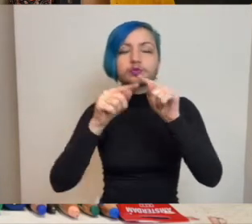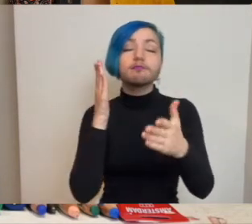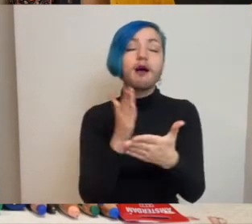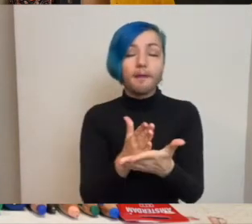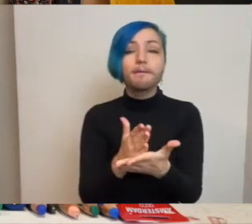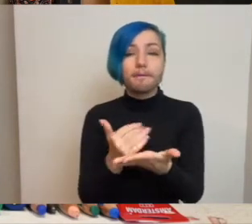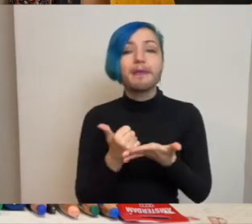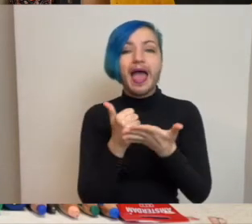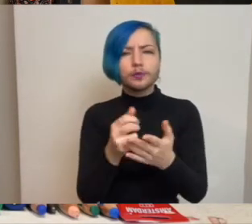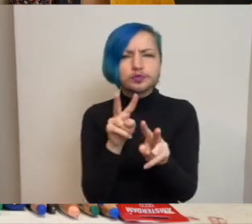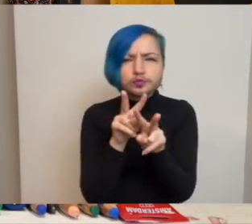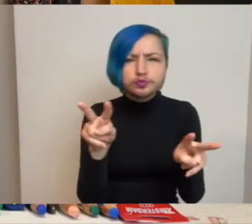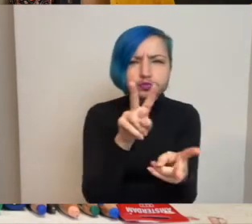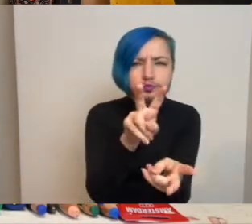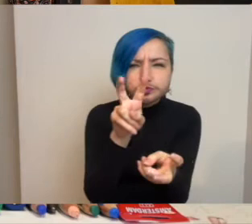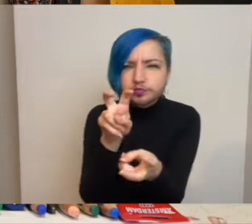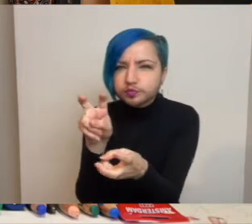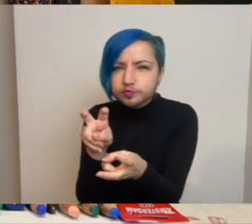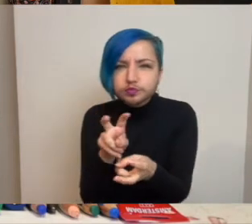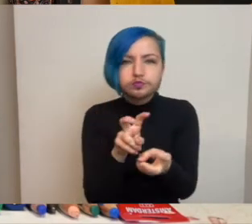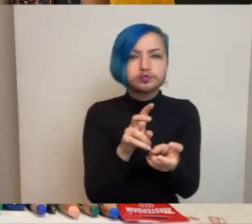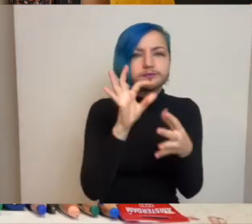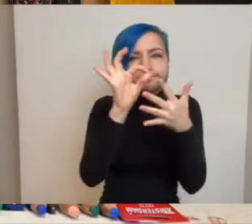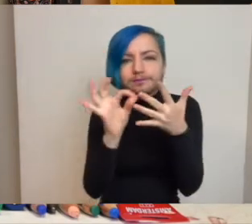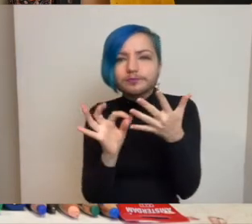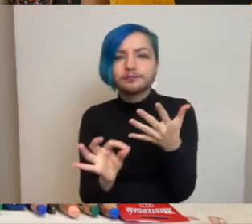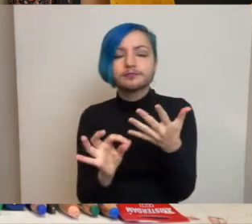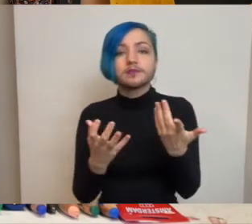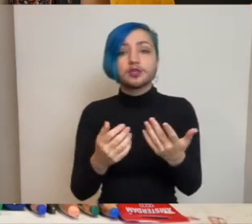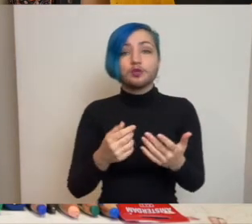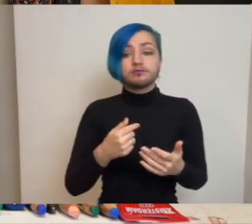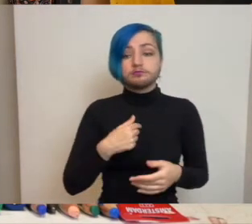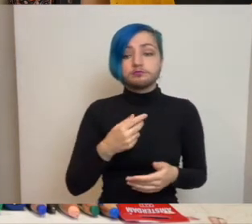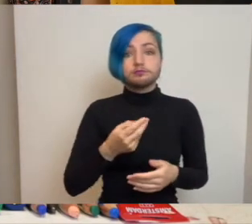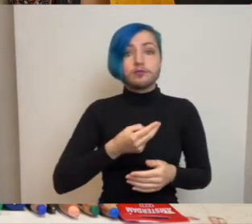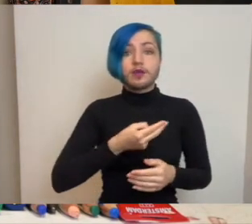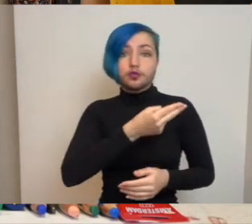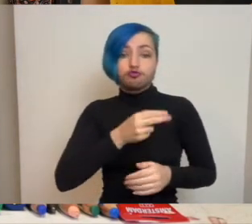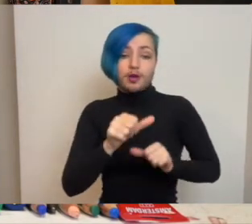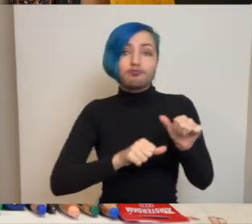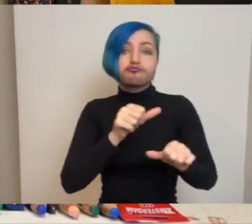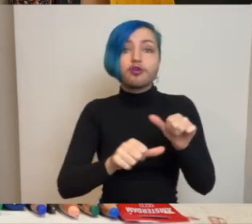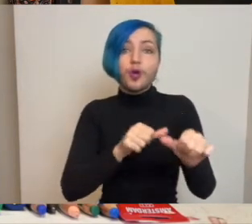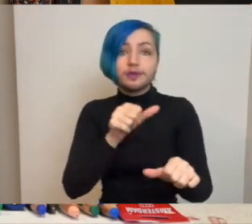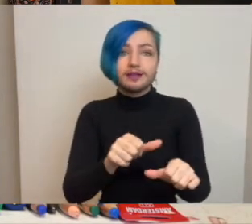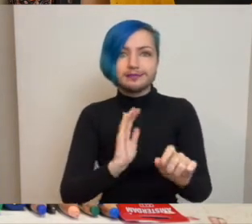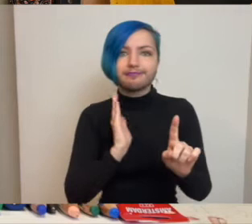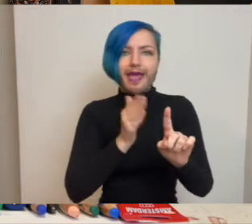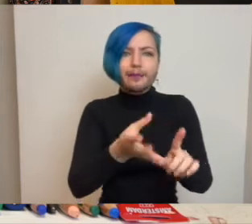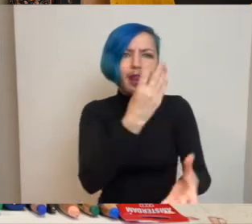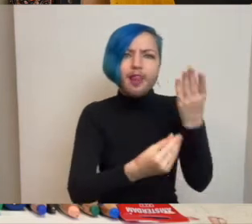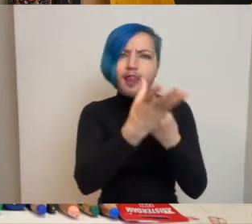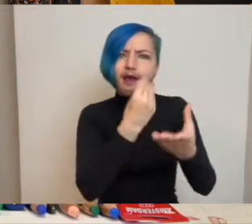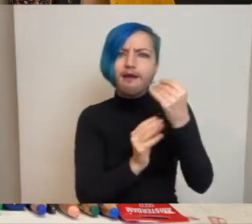you look and observe. So my drawing, this process, is also about me learning about what